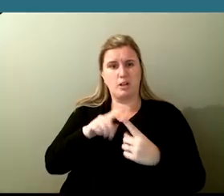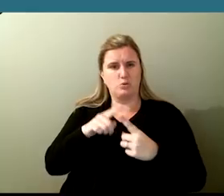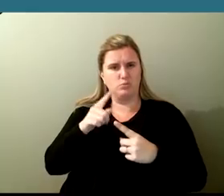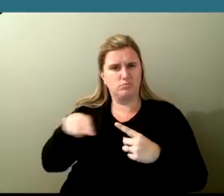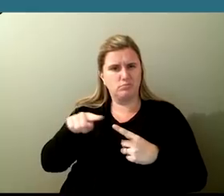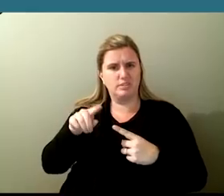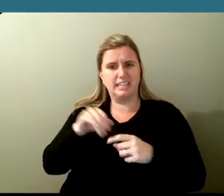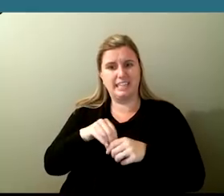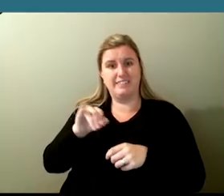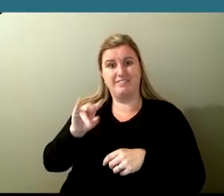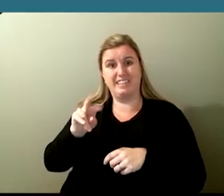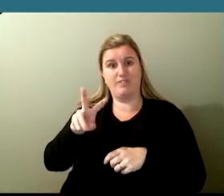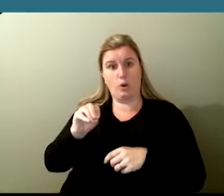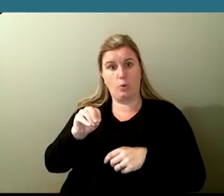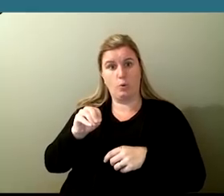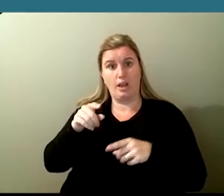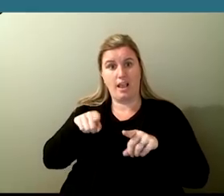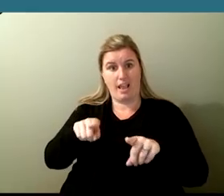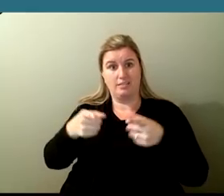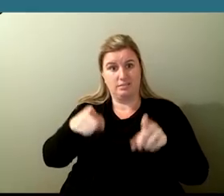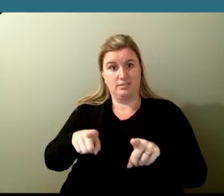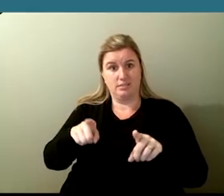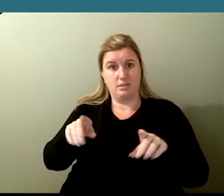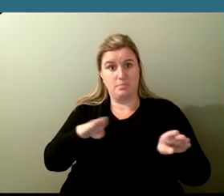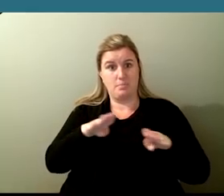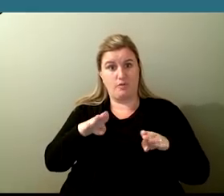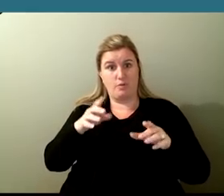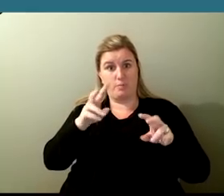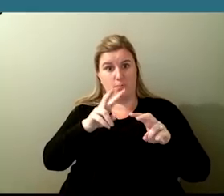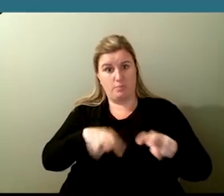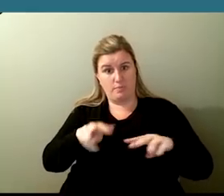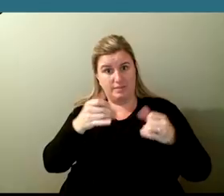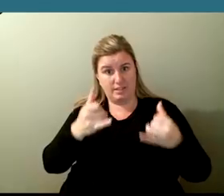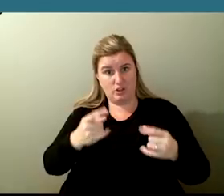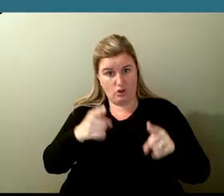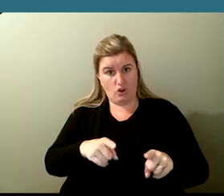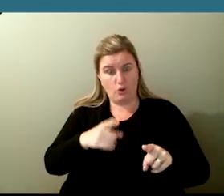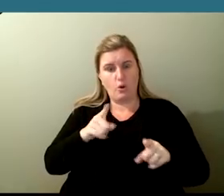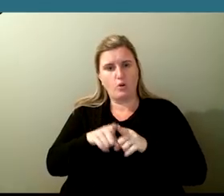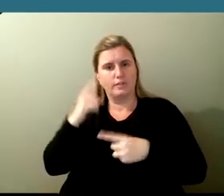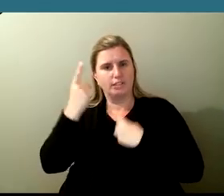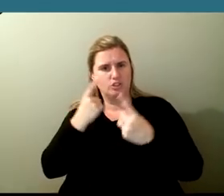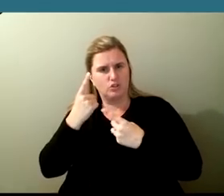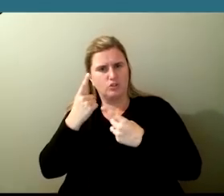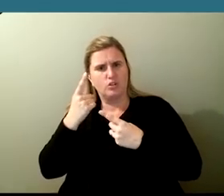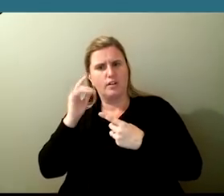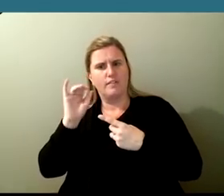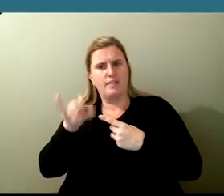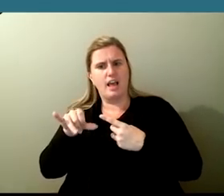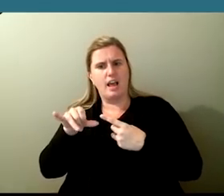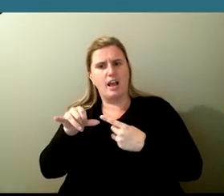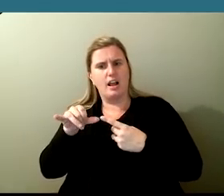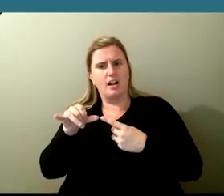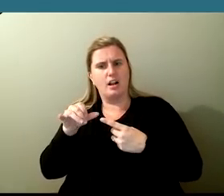in vivo as behavioral performances occur, we also need to consider, as I already mentioned, this component of